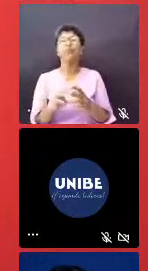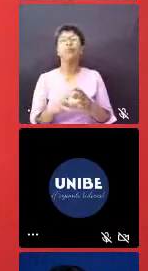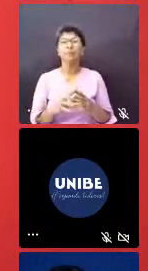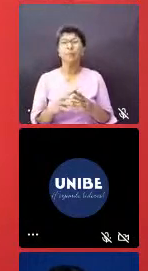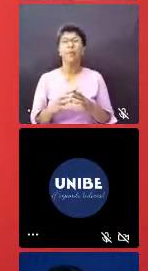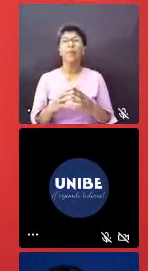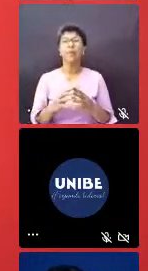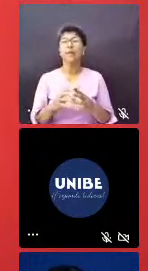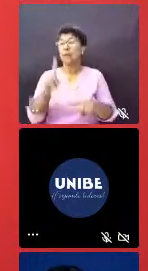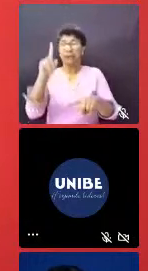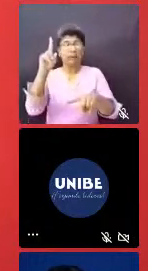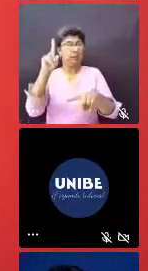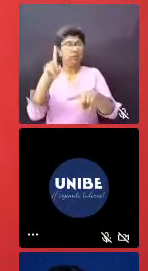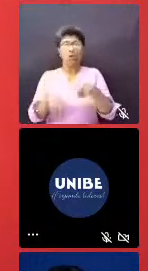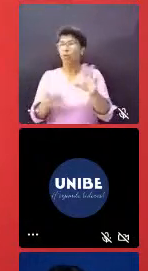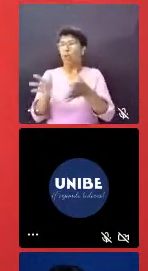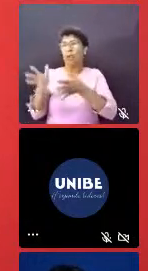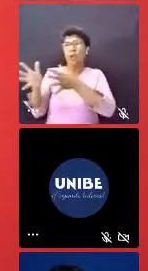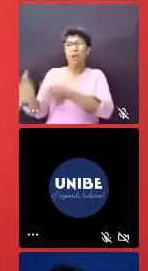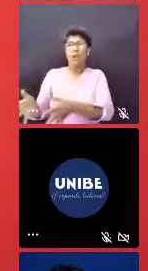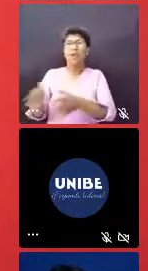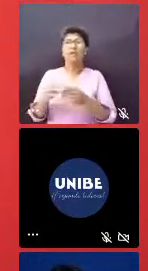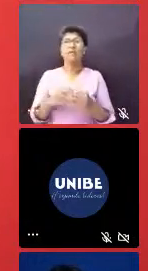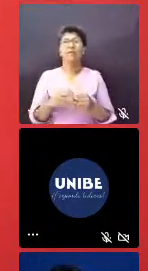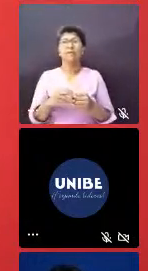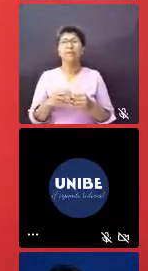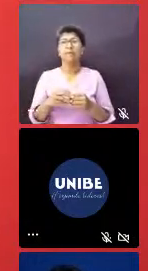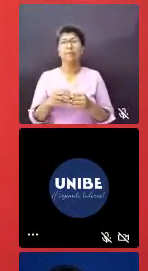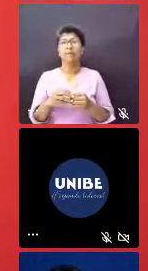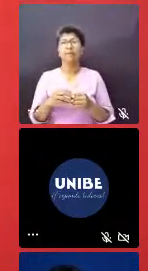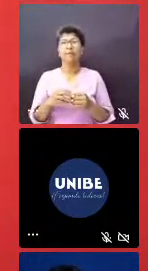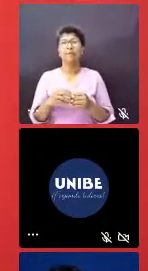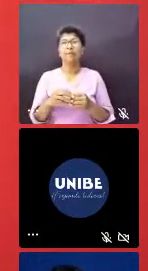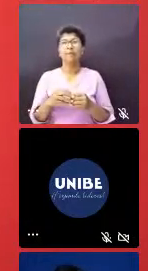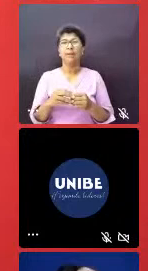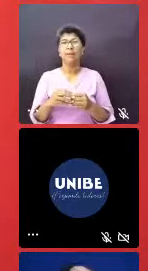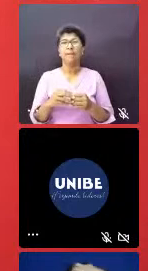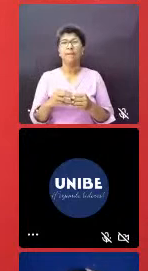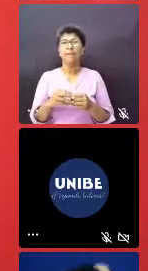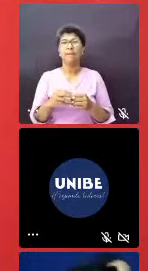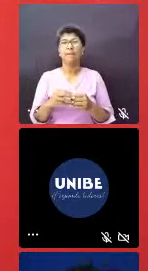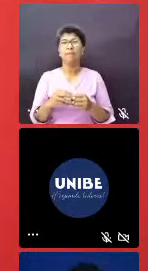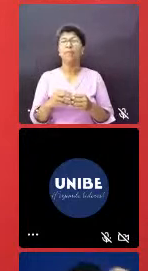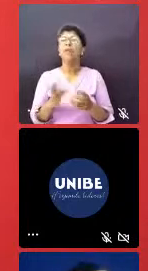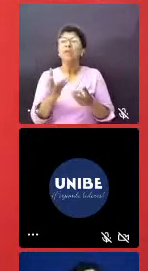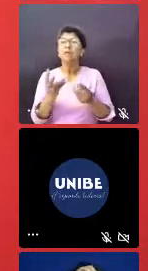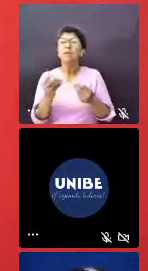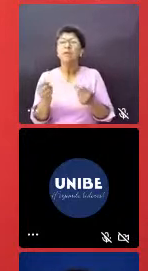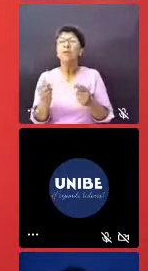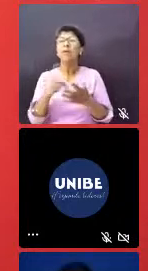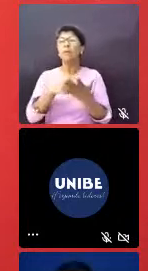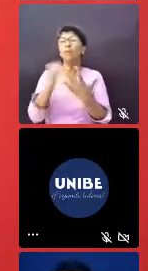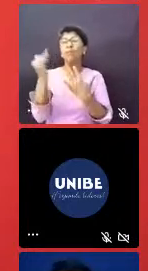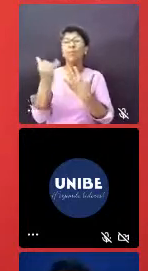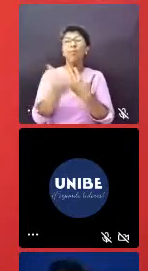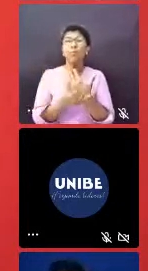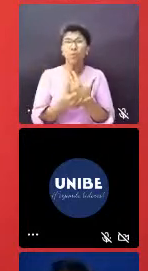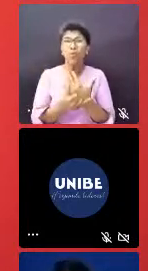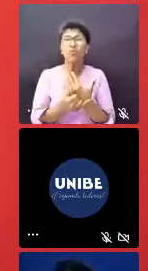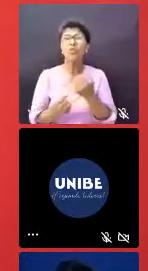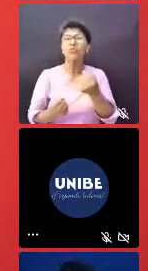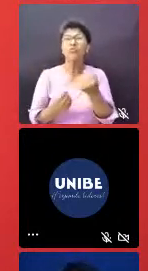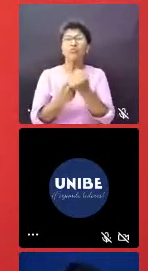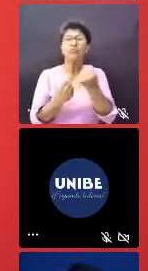able to live independently within the community. There were several projects of